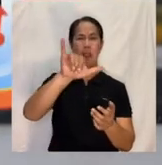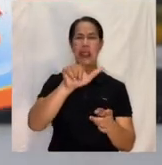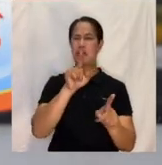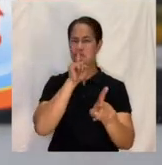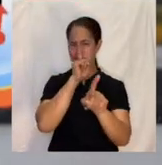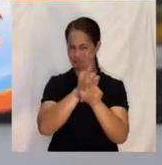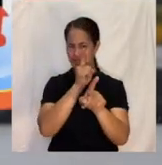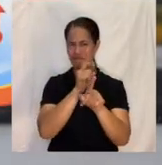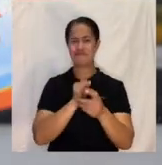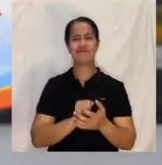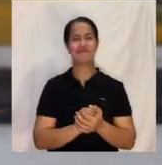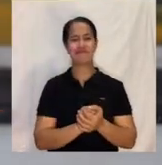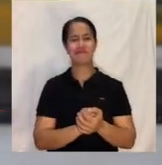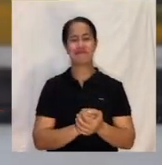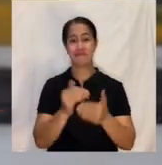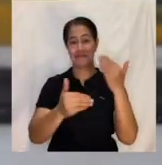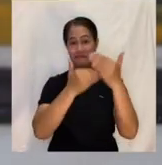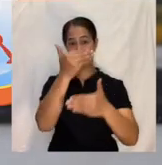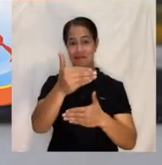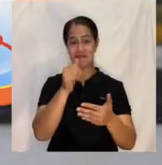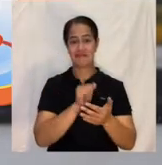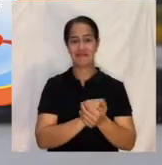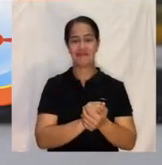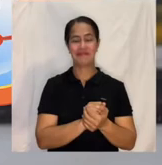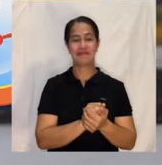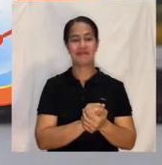Fly is correct. Next.